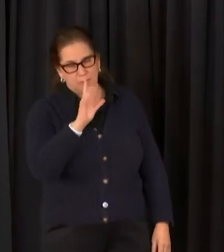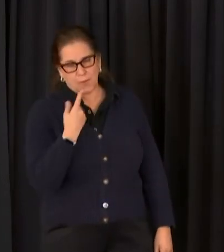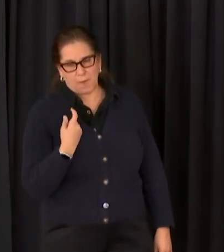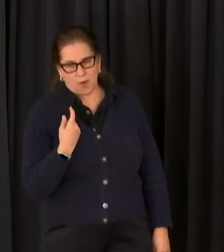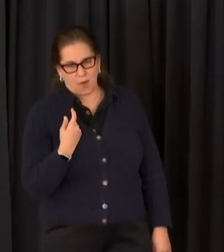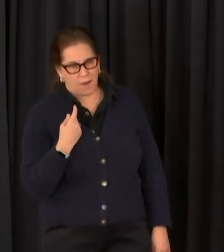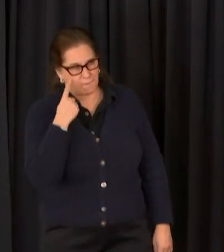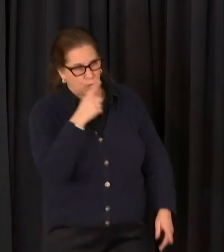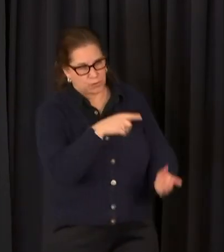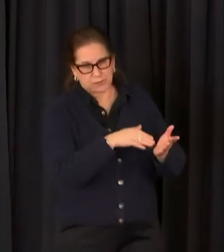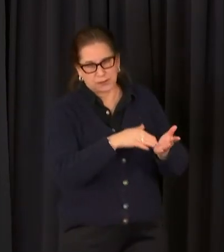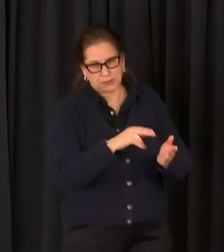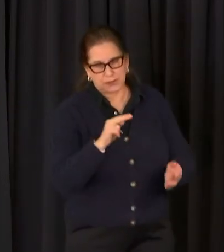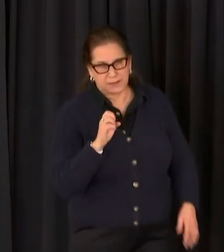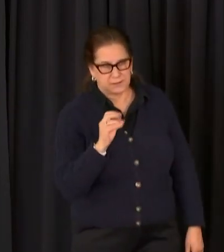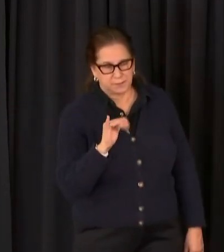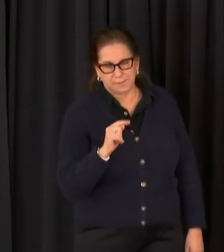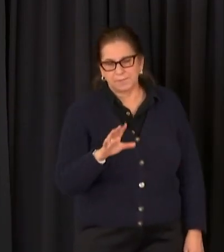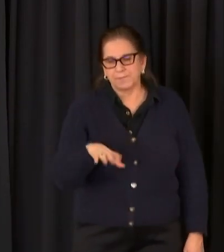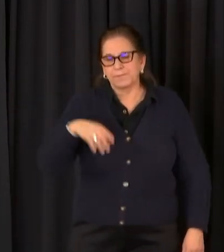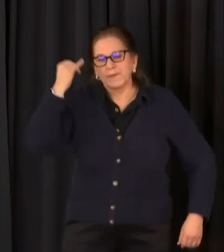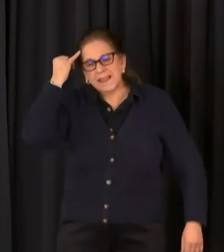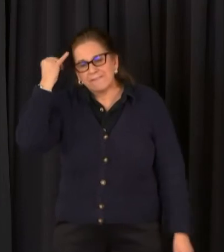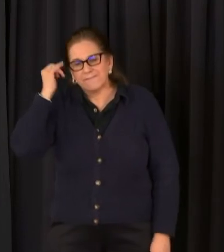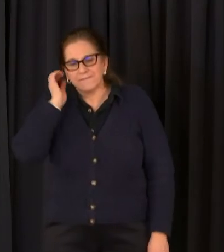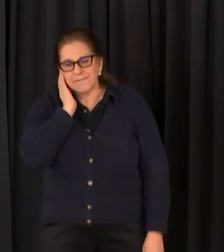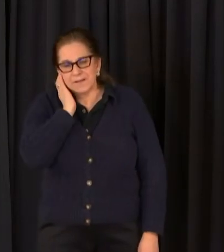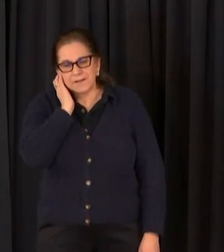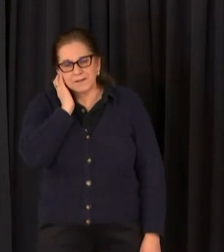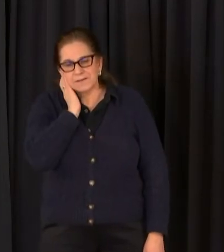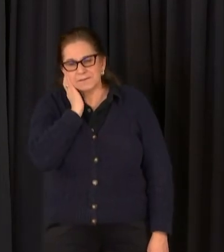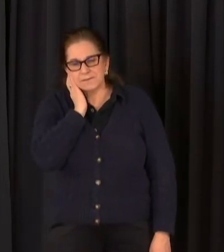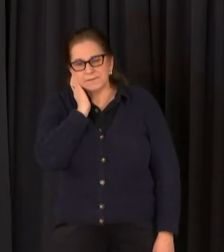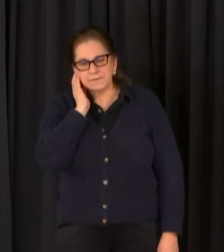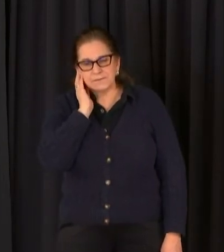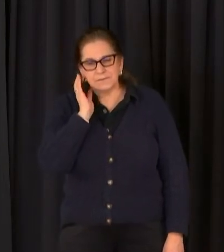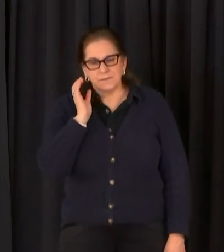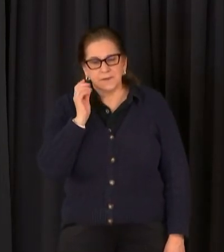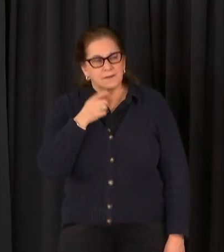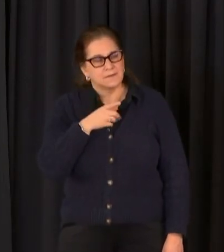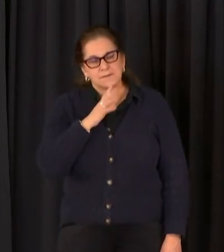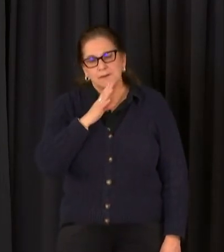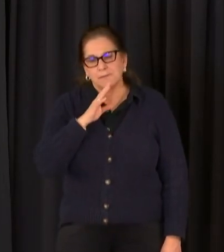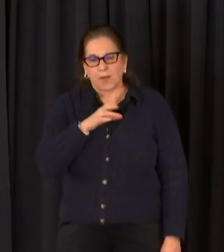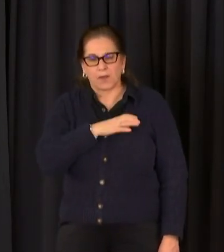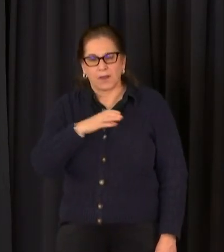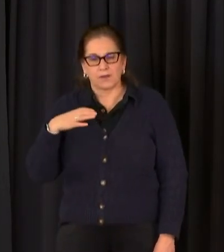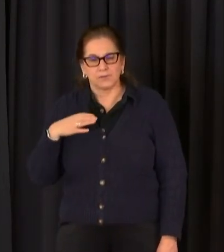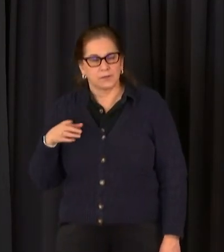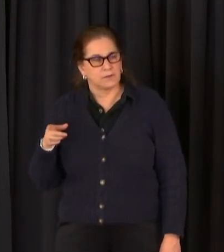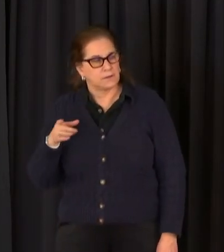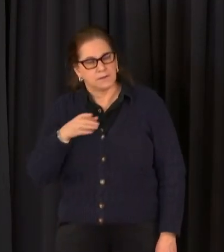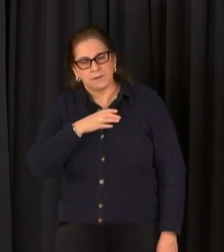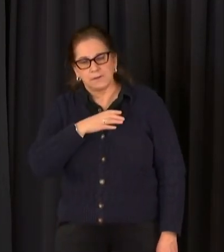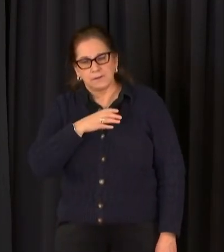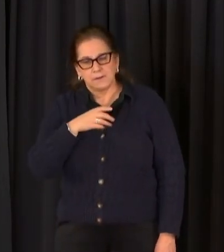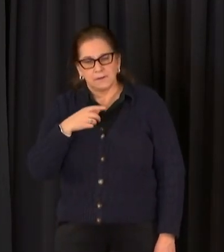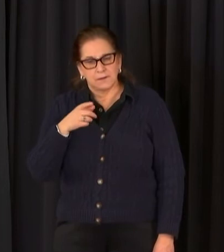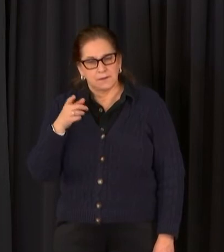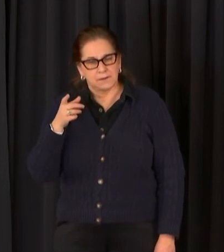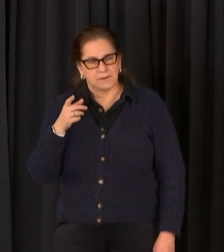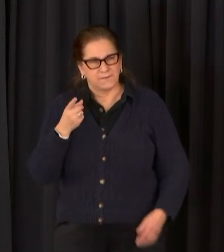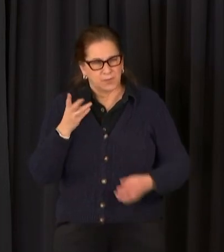can. I'm wondering if, and this was referenced, I think, during a call with the council a few weeks ago, but I'm wondering if you've had